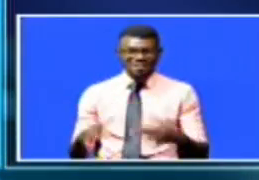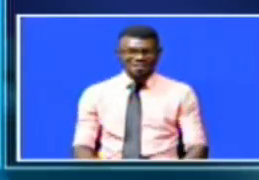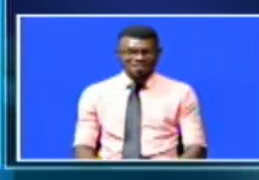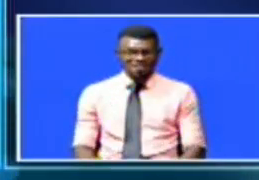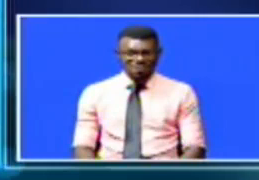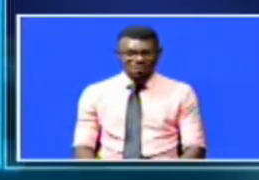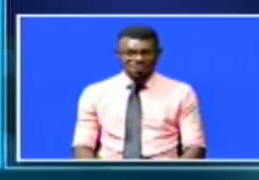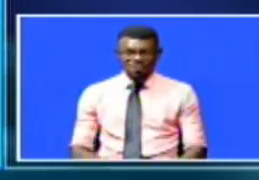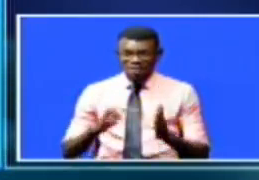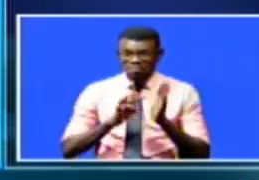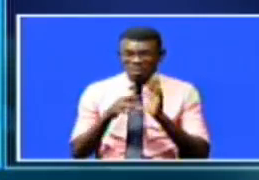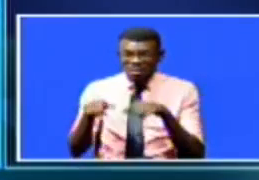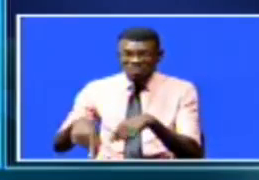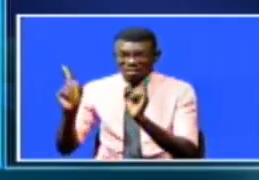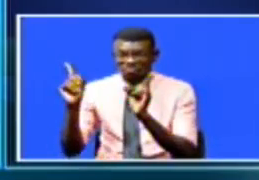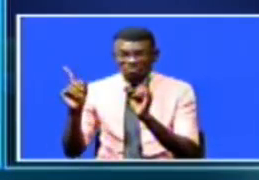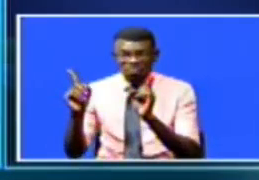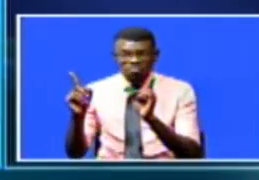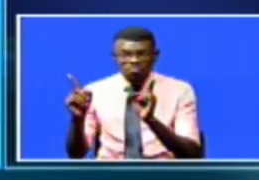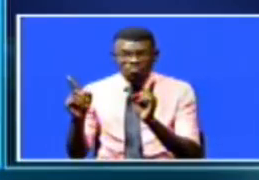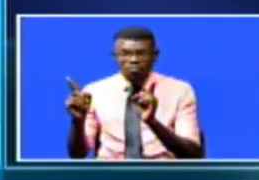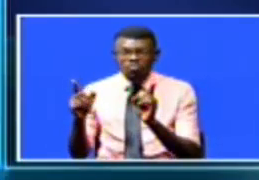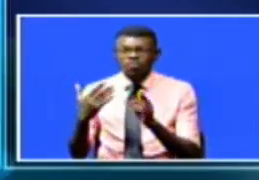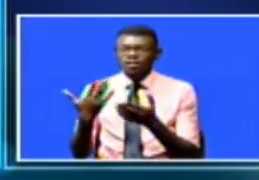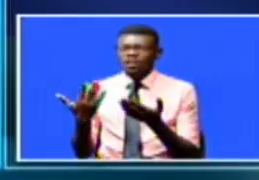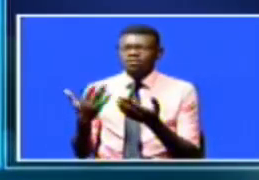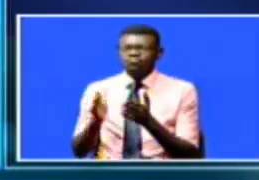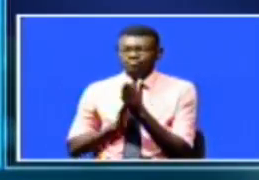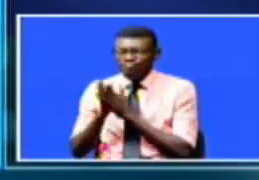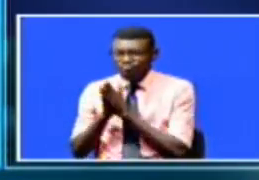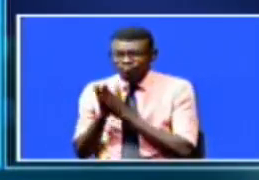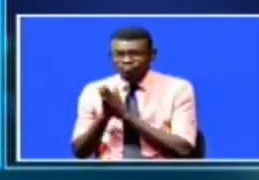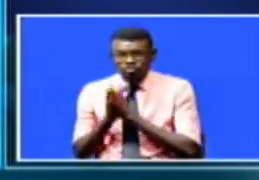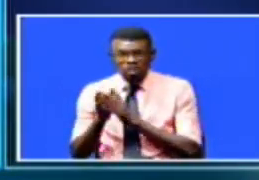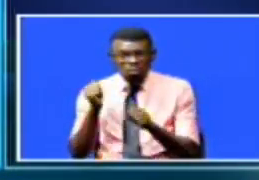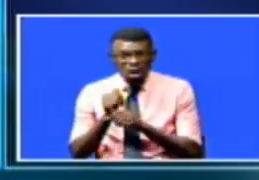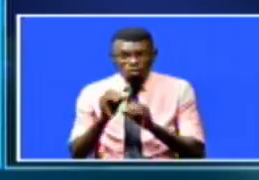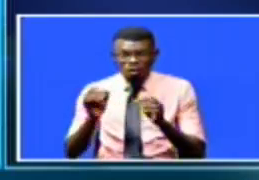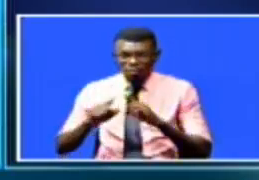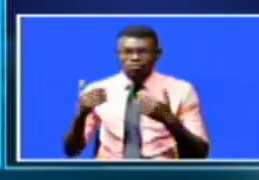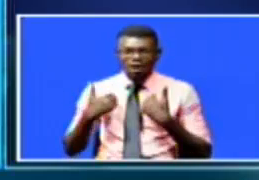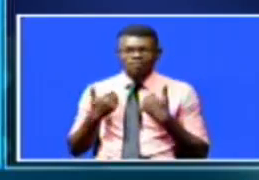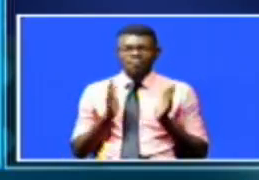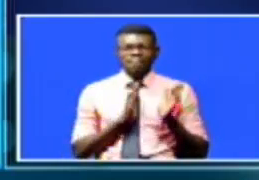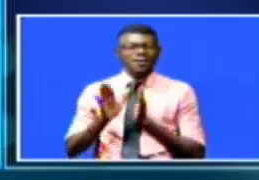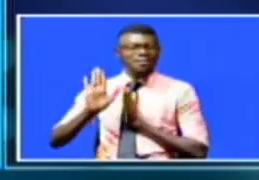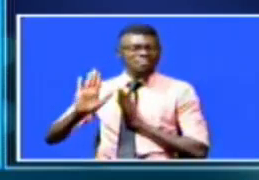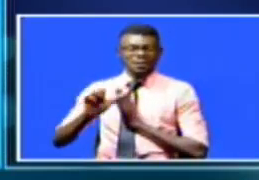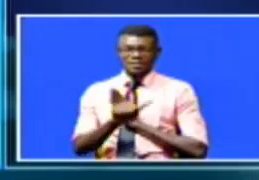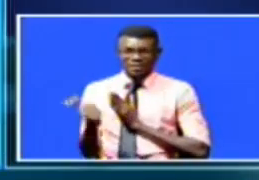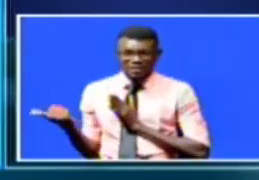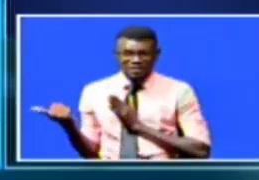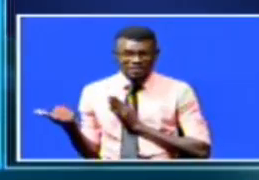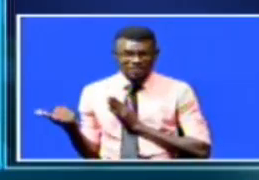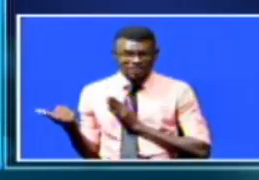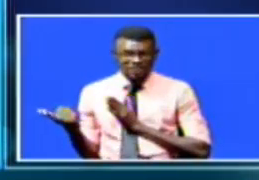able to carry out a certain function, but it's for you to achieve what you intend to achieve. And in